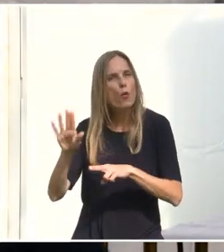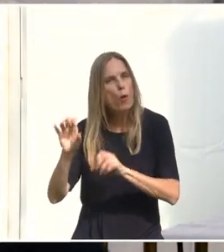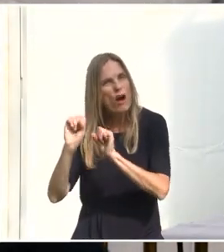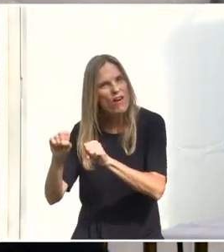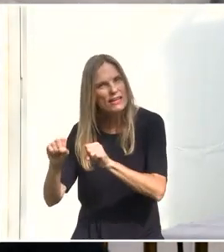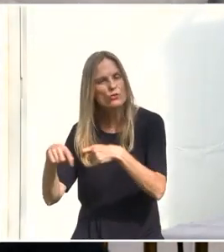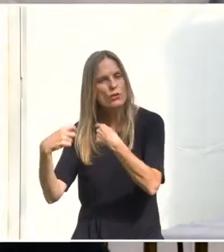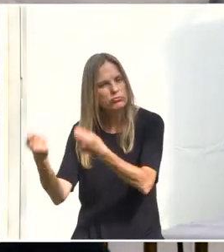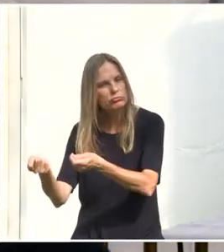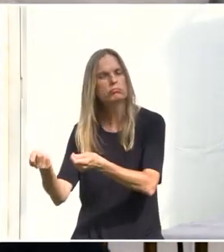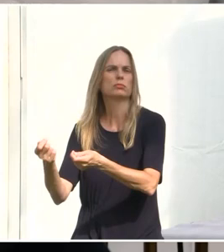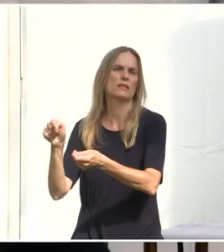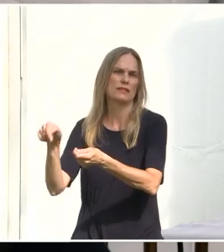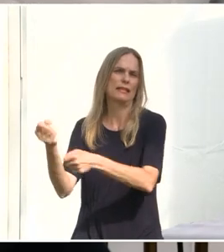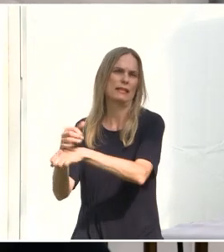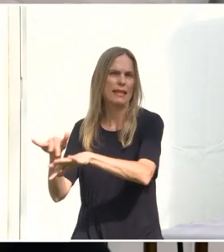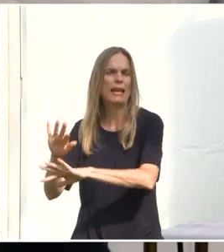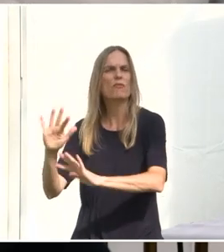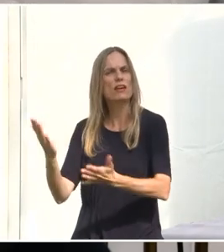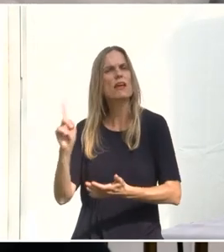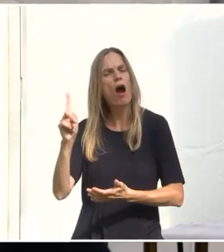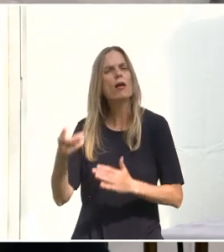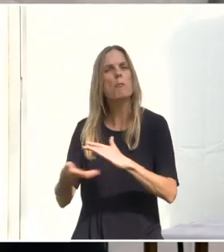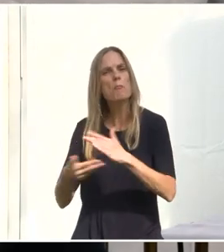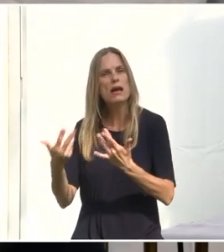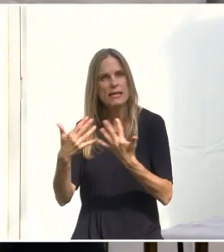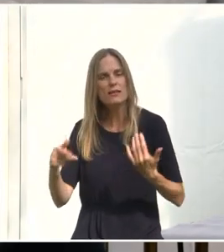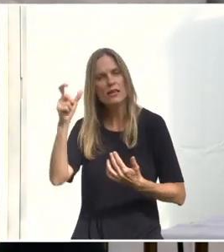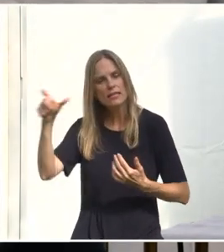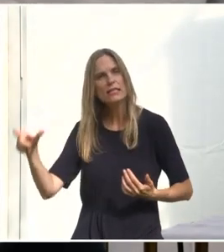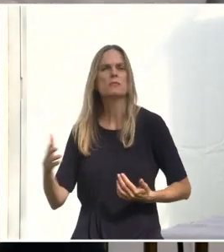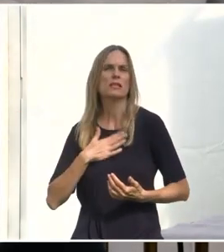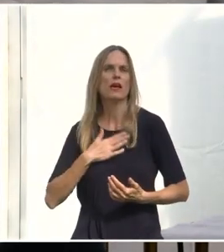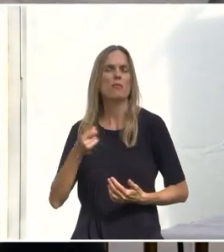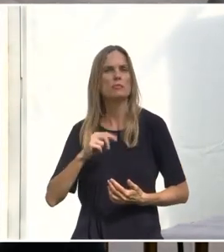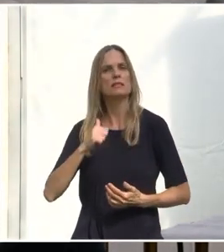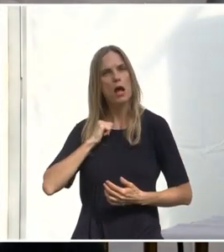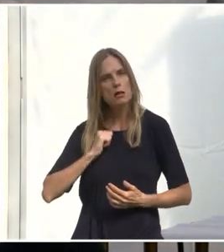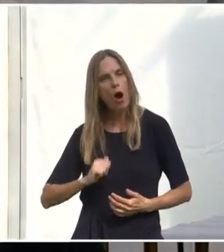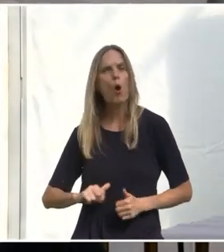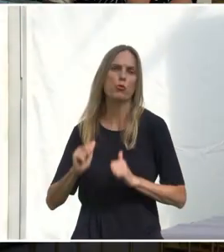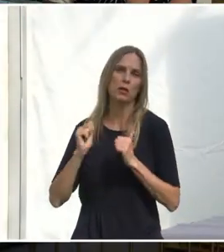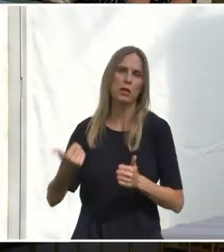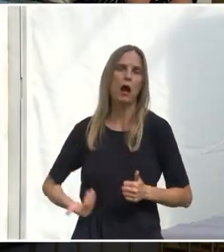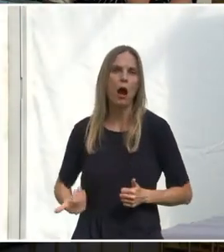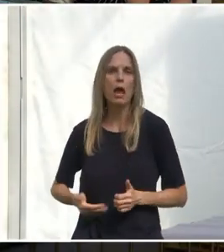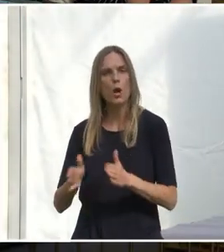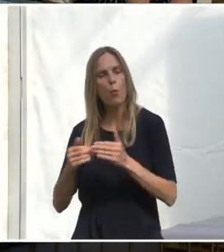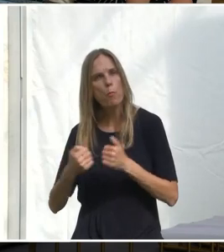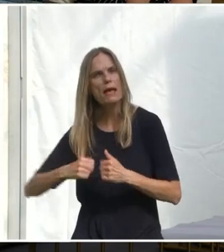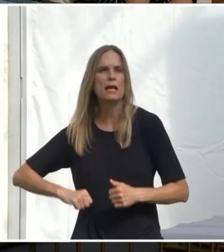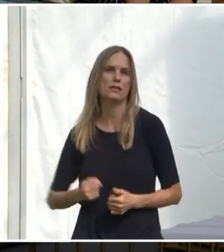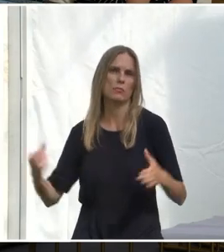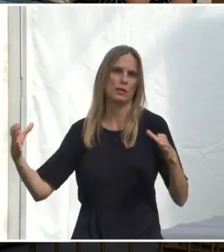else. But this is what basically people want to. They want to have nice, peaceful life with friends, family,